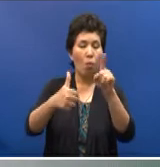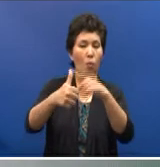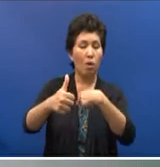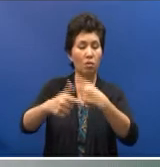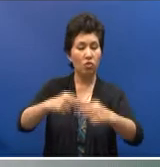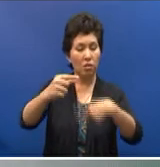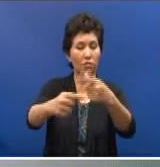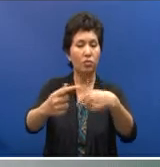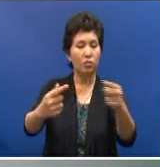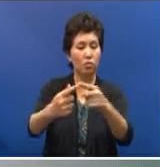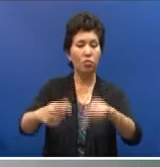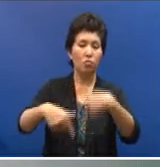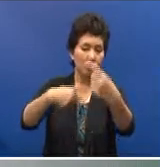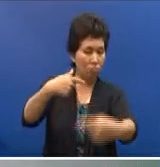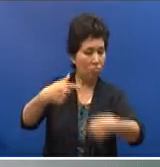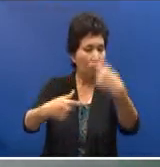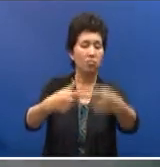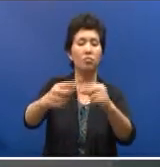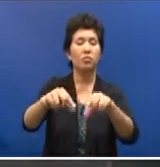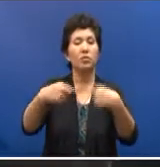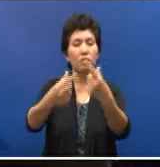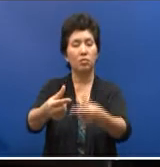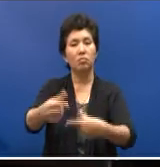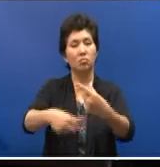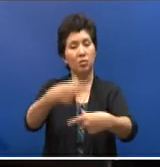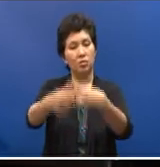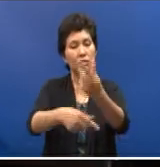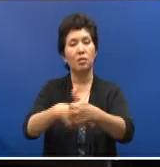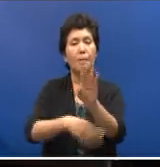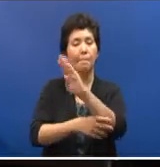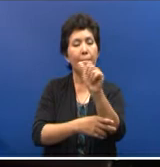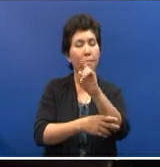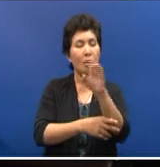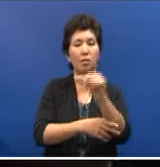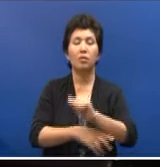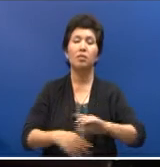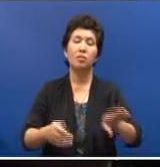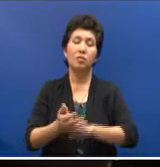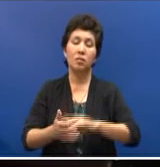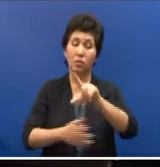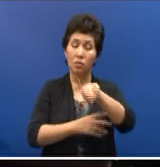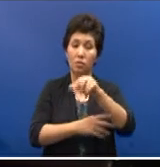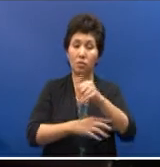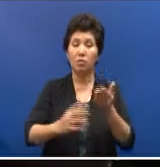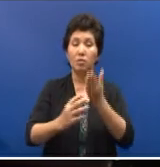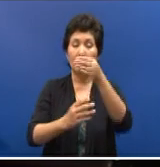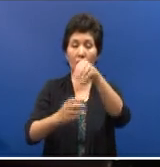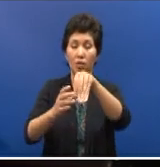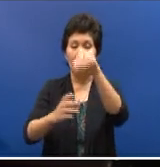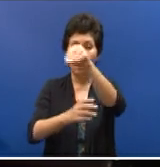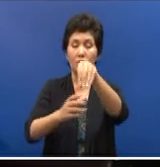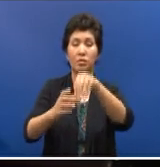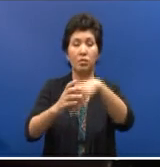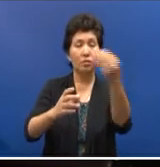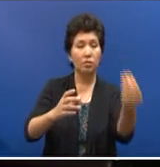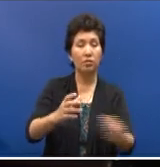to another. Okay, so this is unlike the ranked societies, whereby inequalities exist only in terms